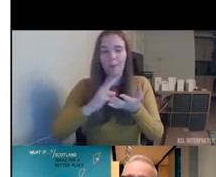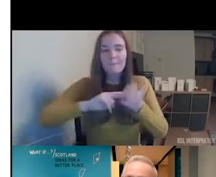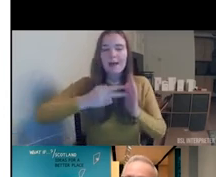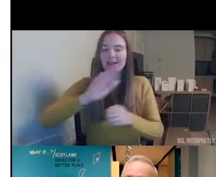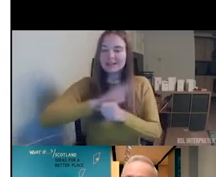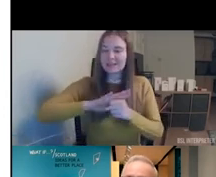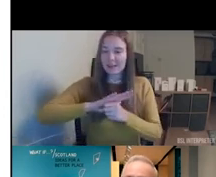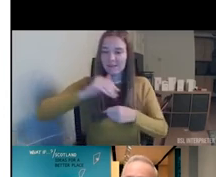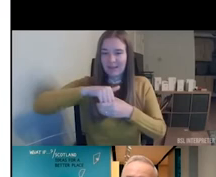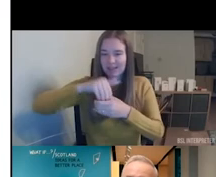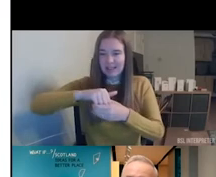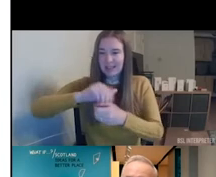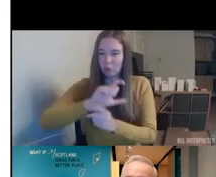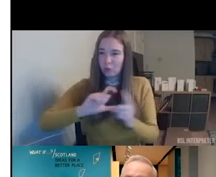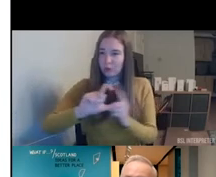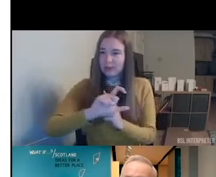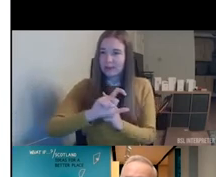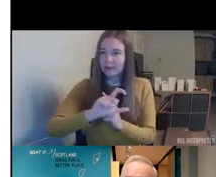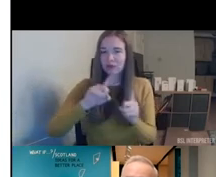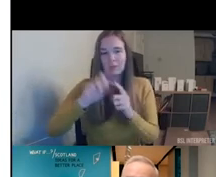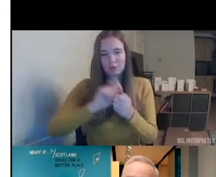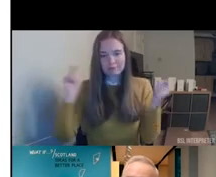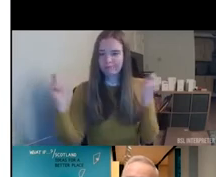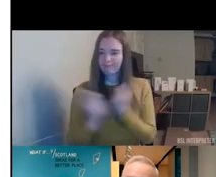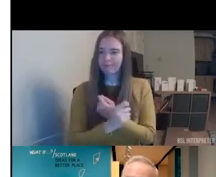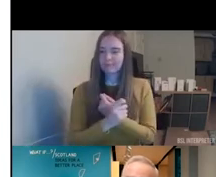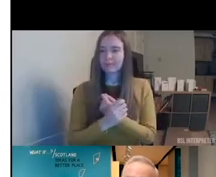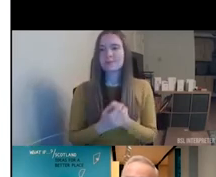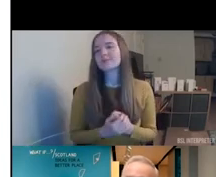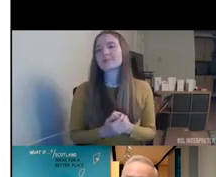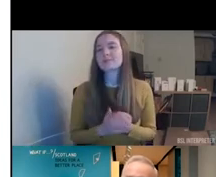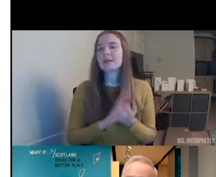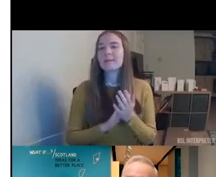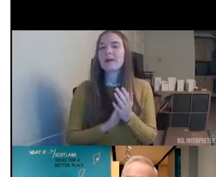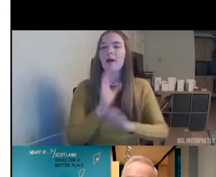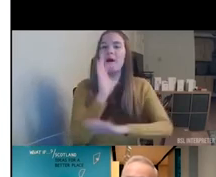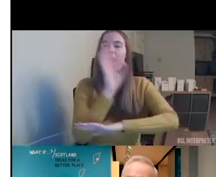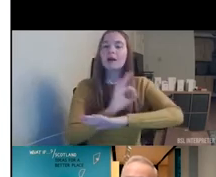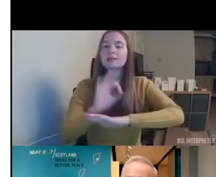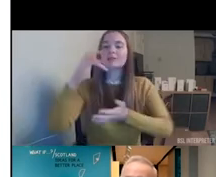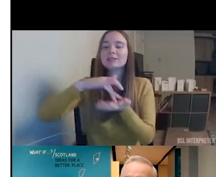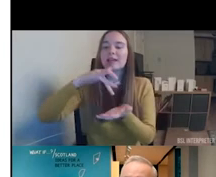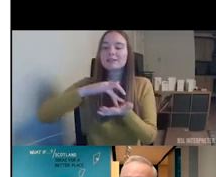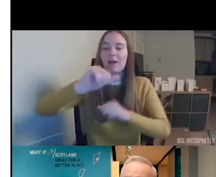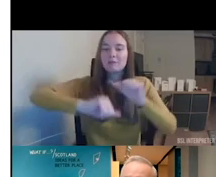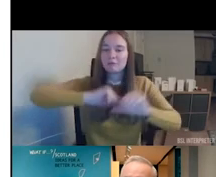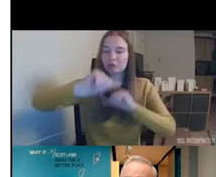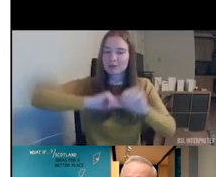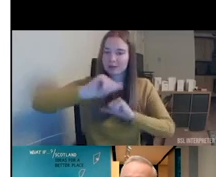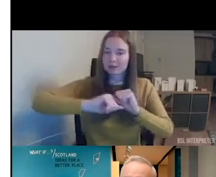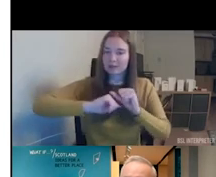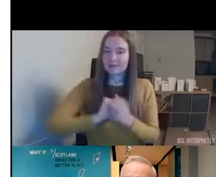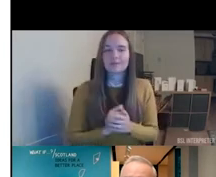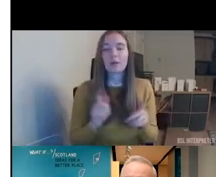and turning the whole thing around and actually placing architects at the very centre of this process. And it's also trying to,